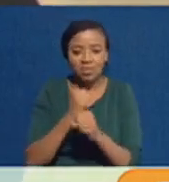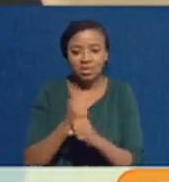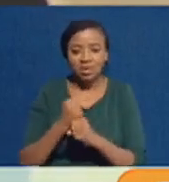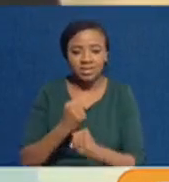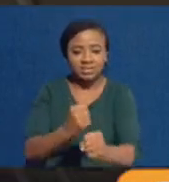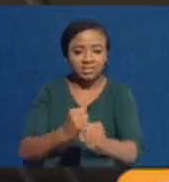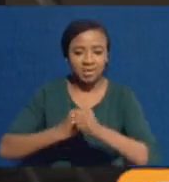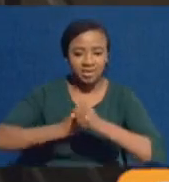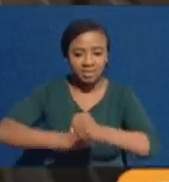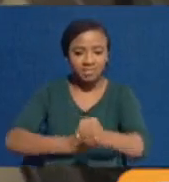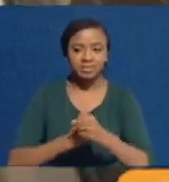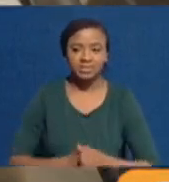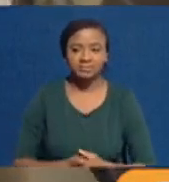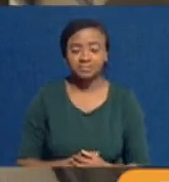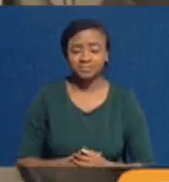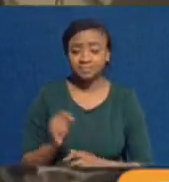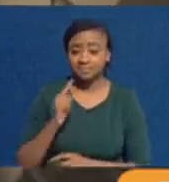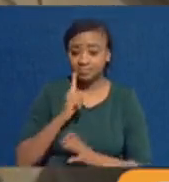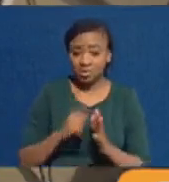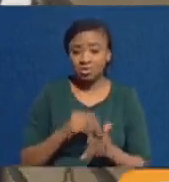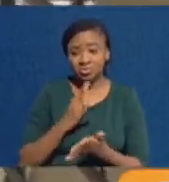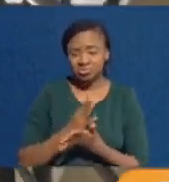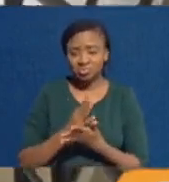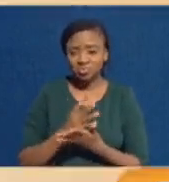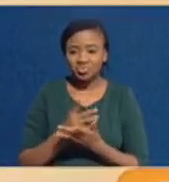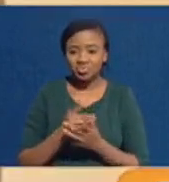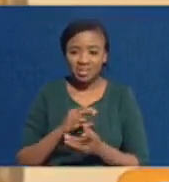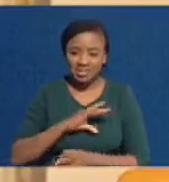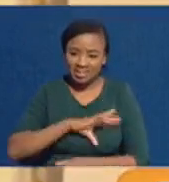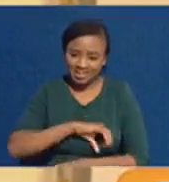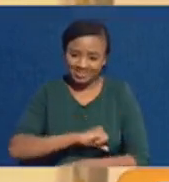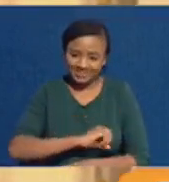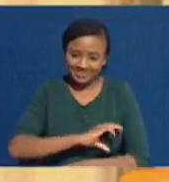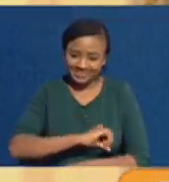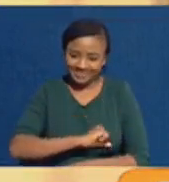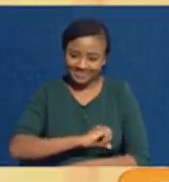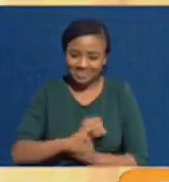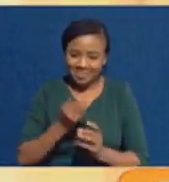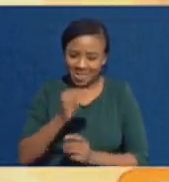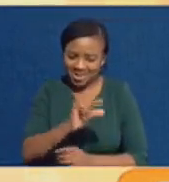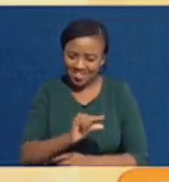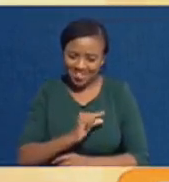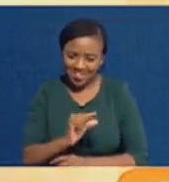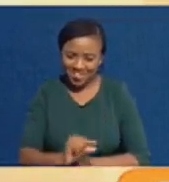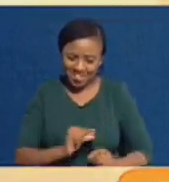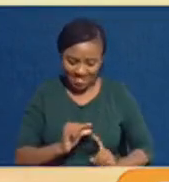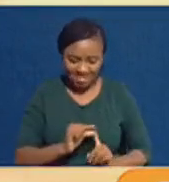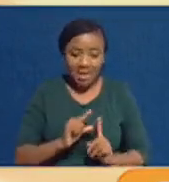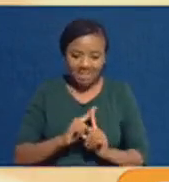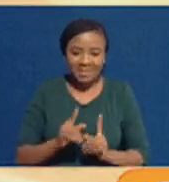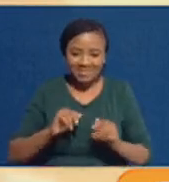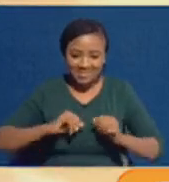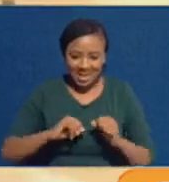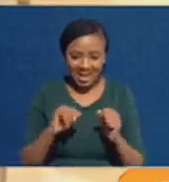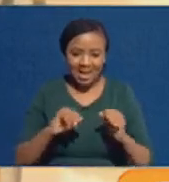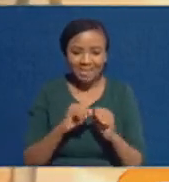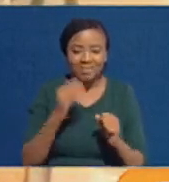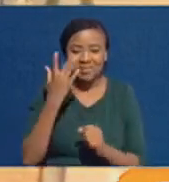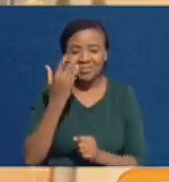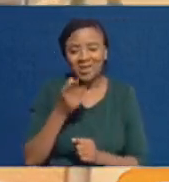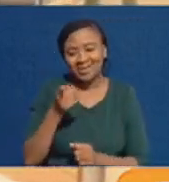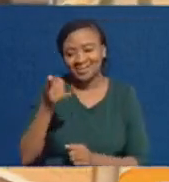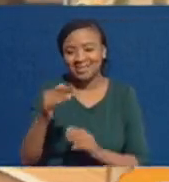carpenter. He says that despite the budgetary pains that he went through over the last 2.5 years, he's glad that he made the choices, having a